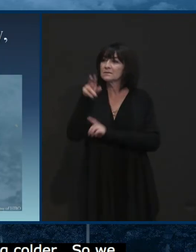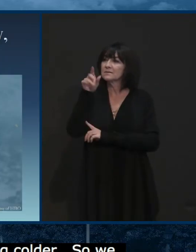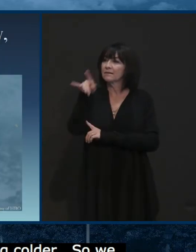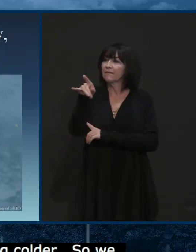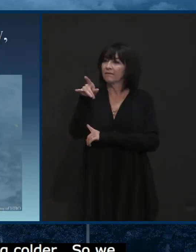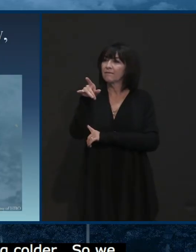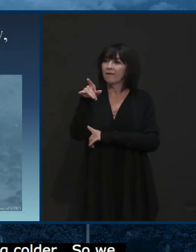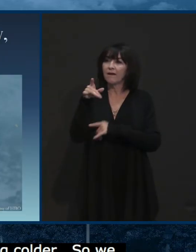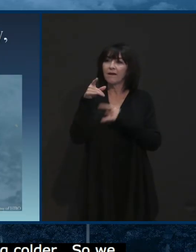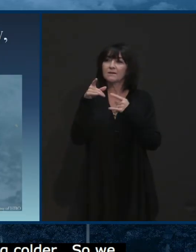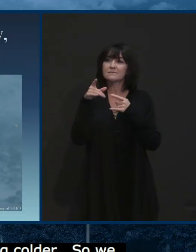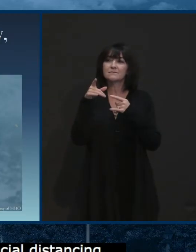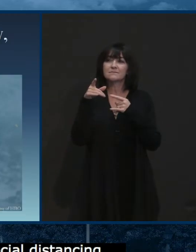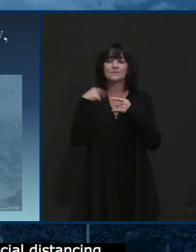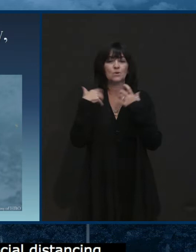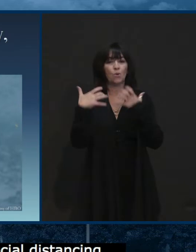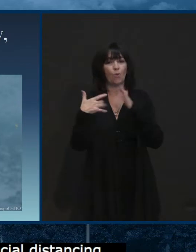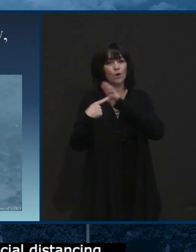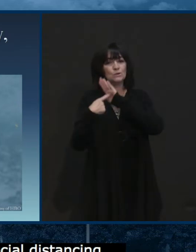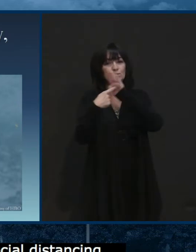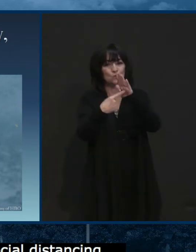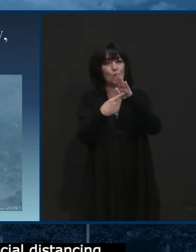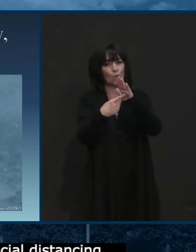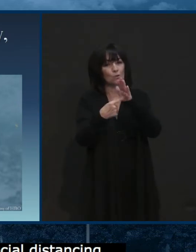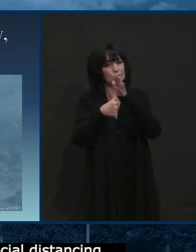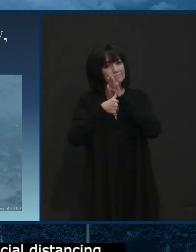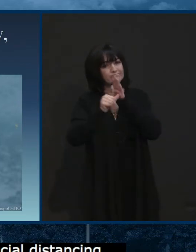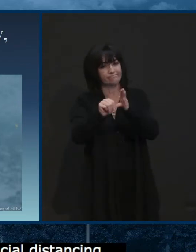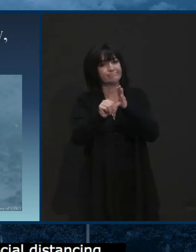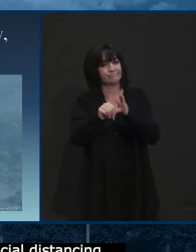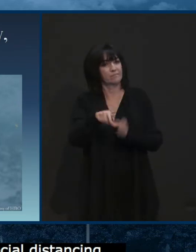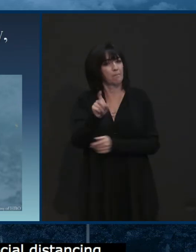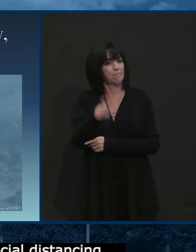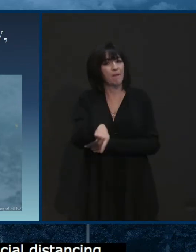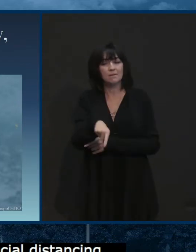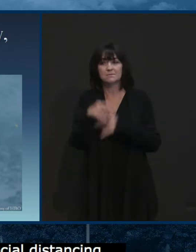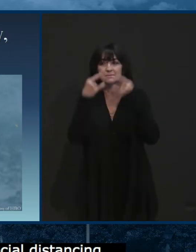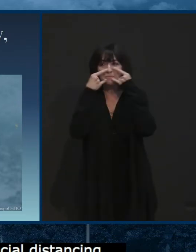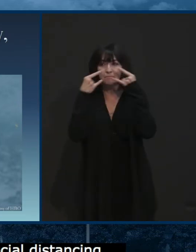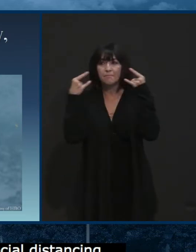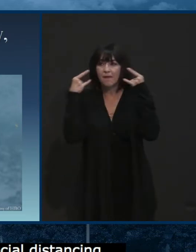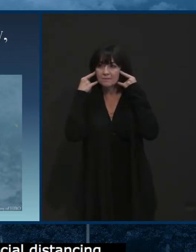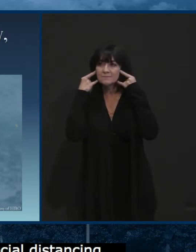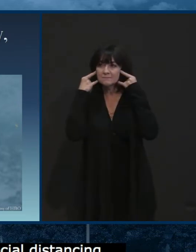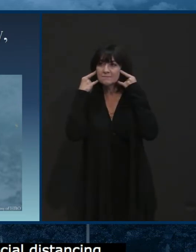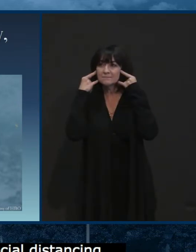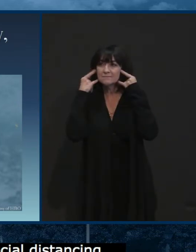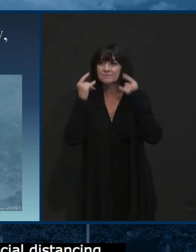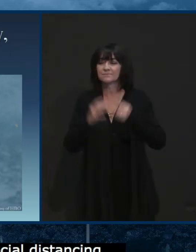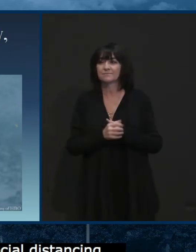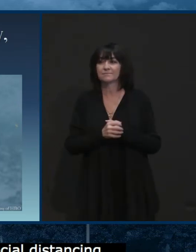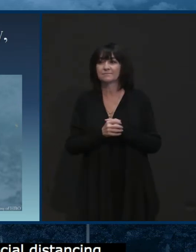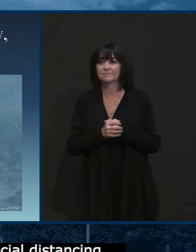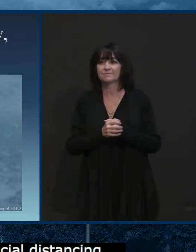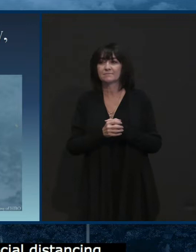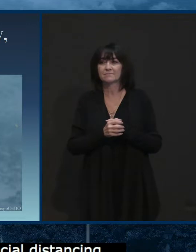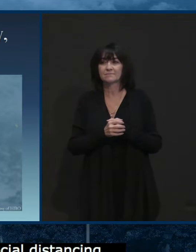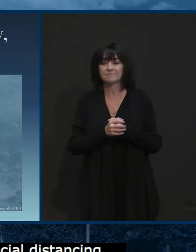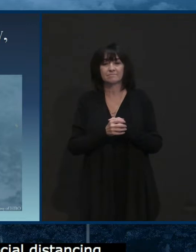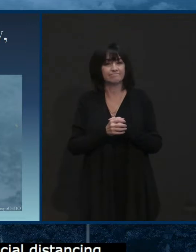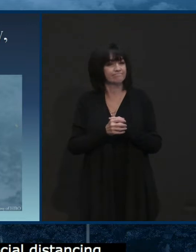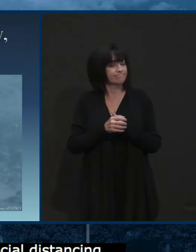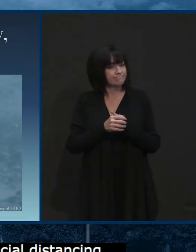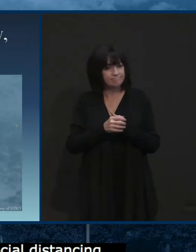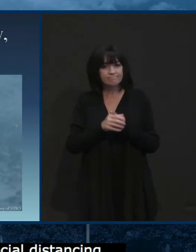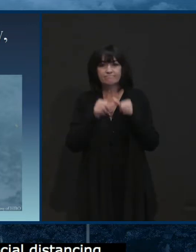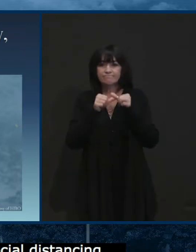to just to accentuate the need to wear a mask and to keep social